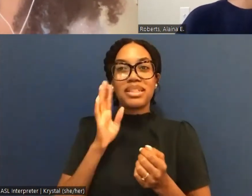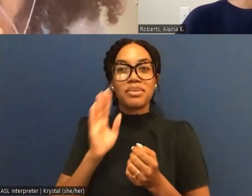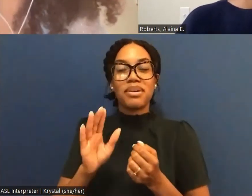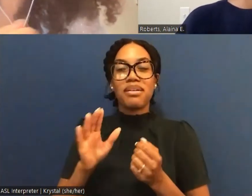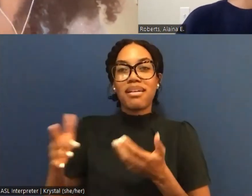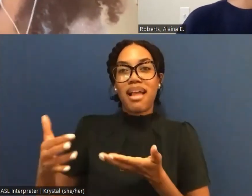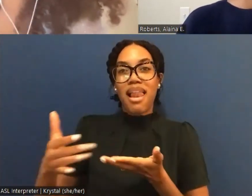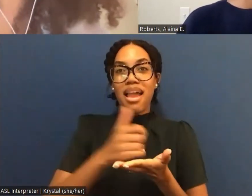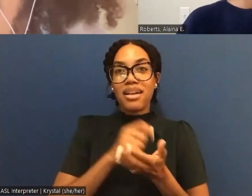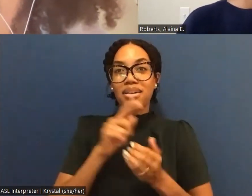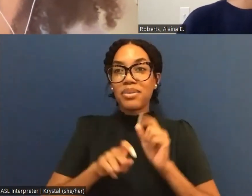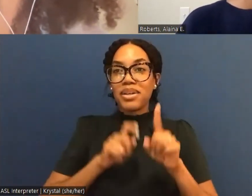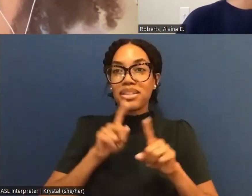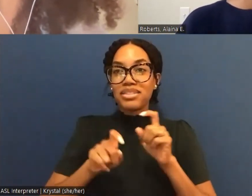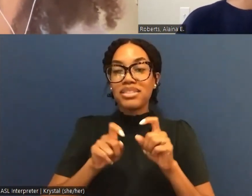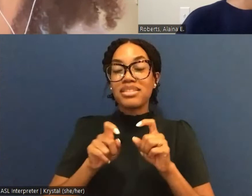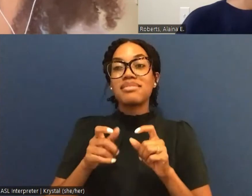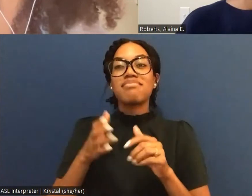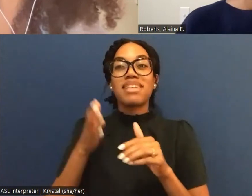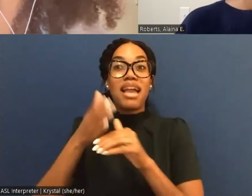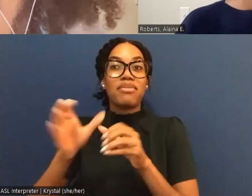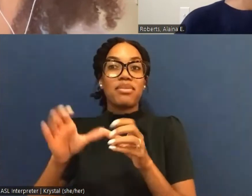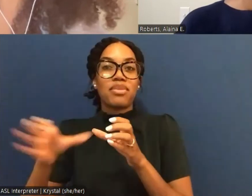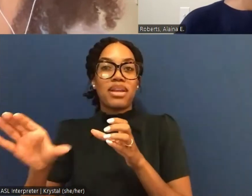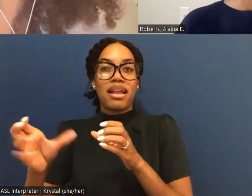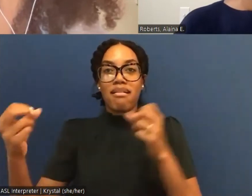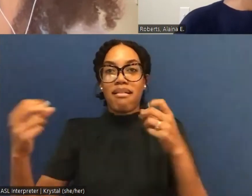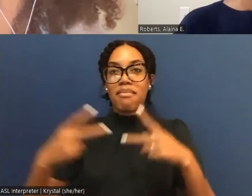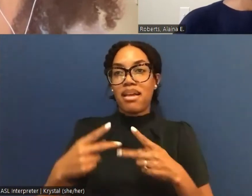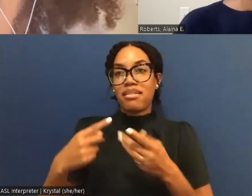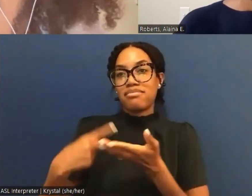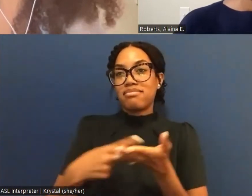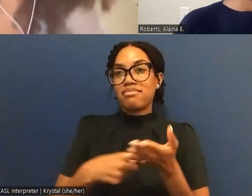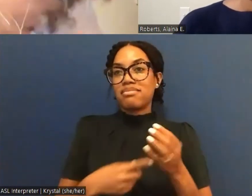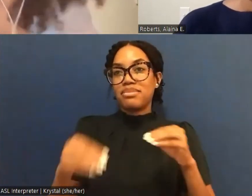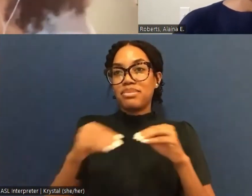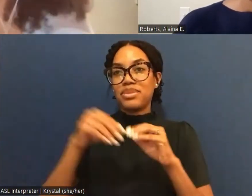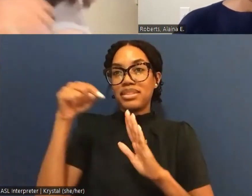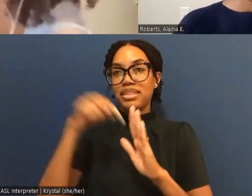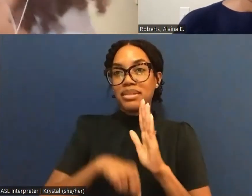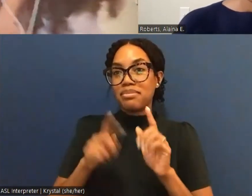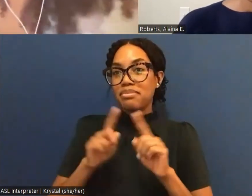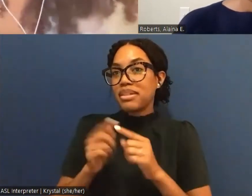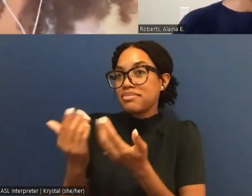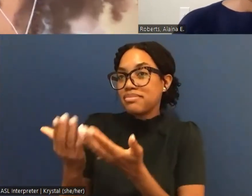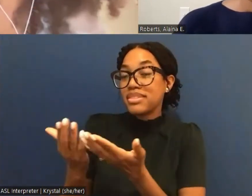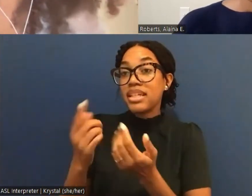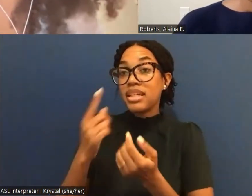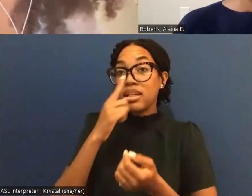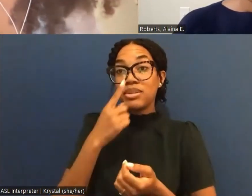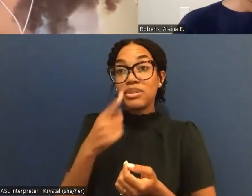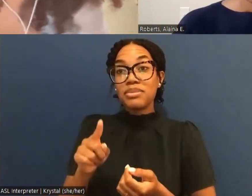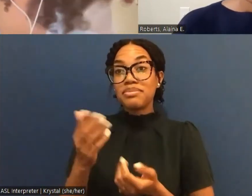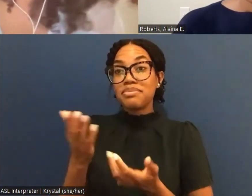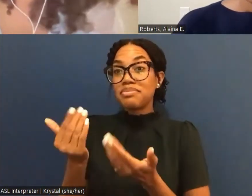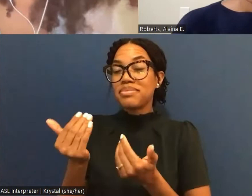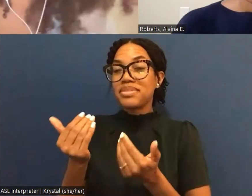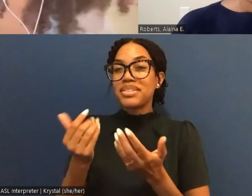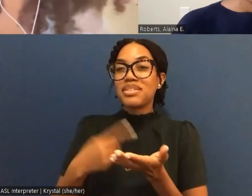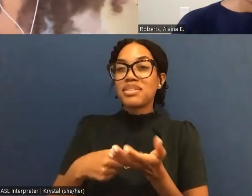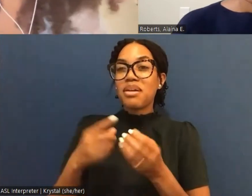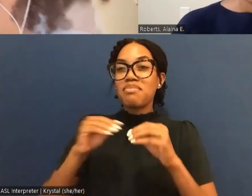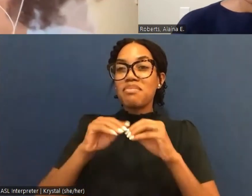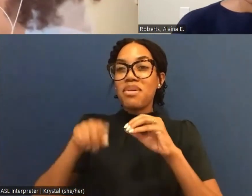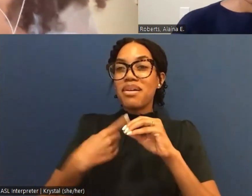and we'll come back after our breakout rooms with more discussion and dialogue. But yes, can you talk a little bit more about the importance of